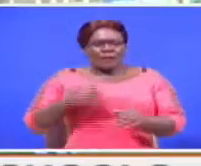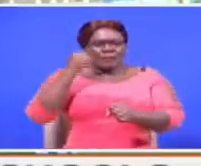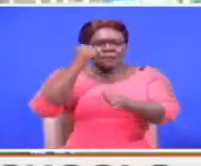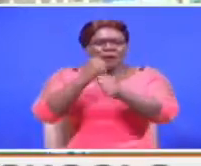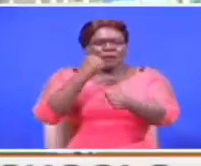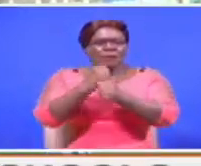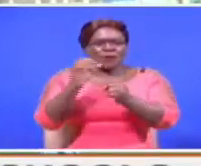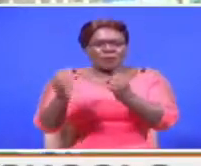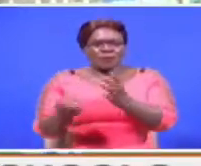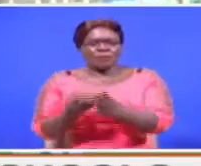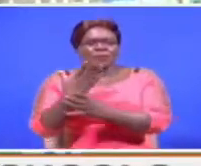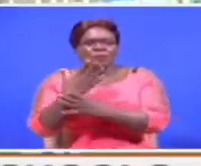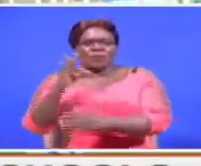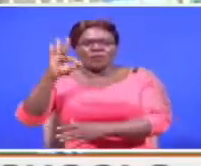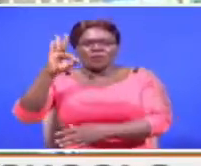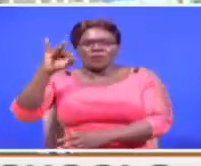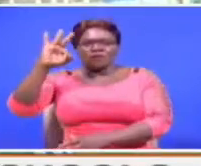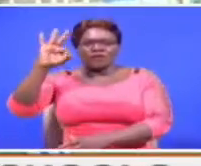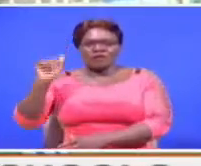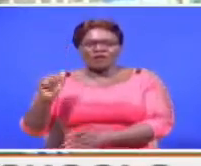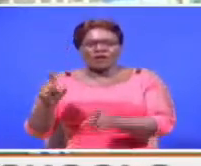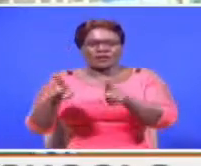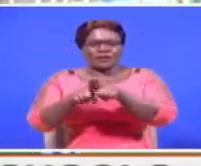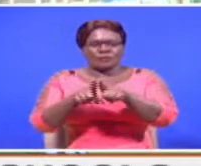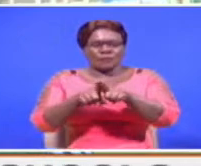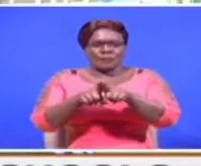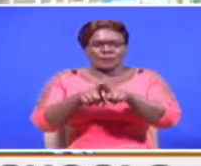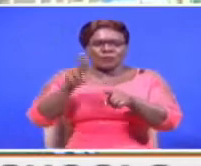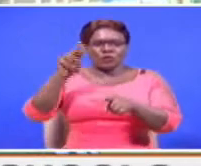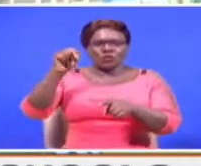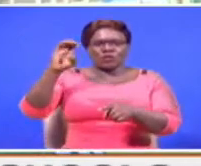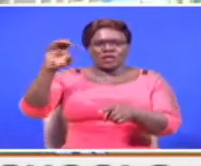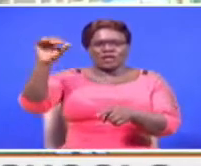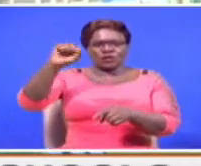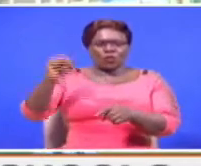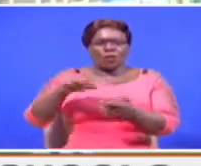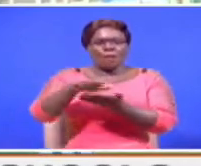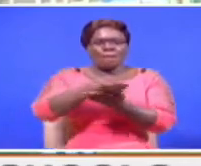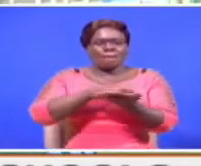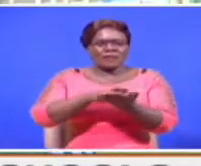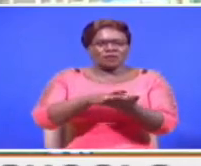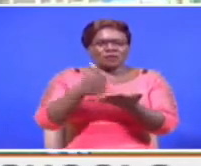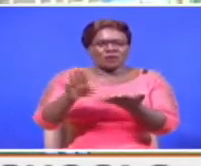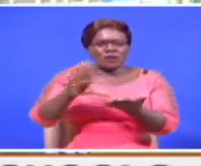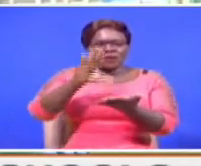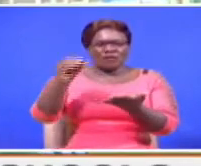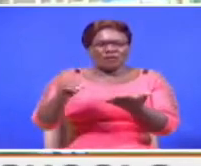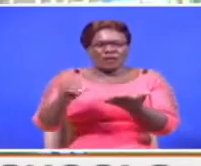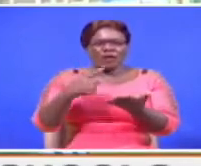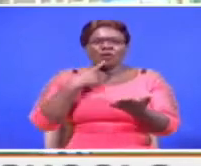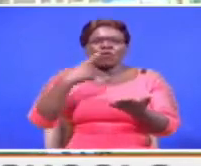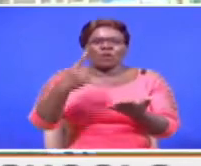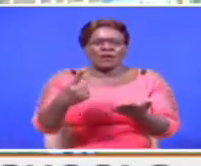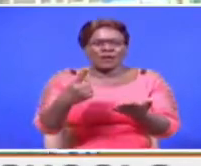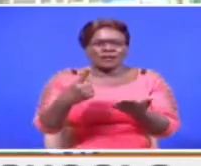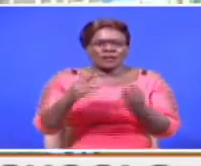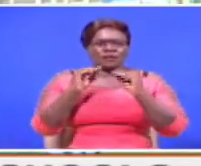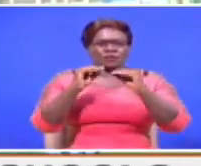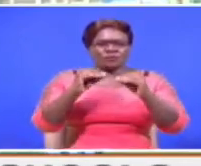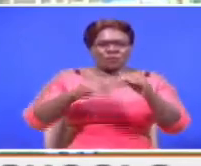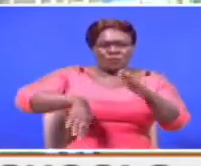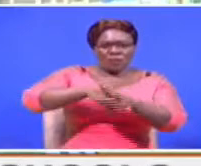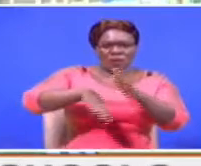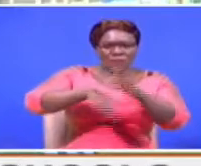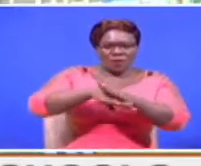have developed in FIFA together with the colleagues from UNESCO. So basically, in the app, you can find around 100 sessions, 100